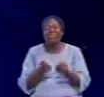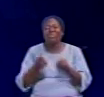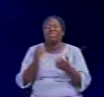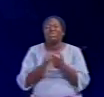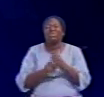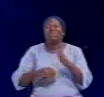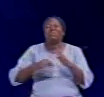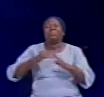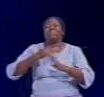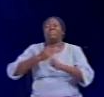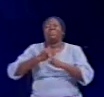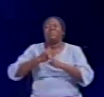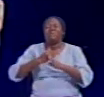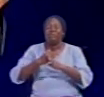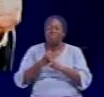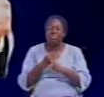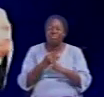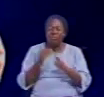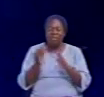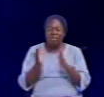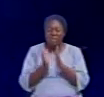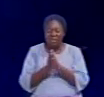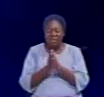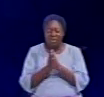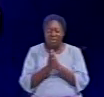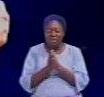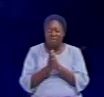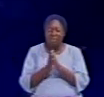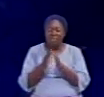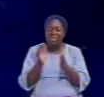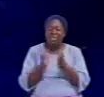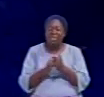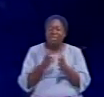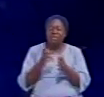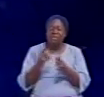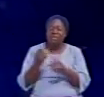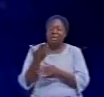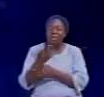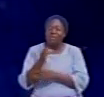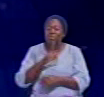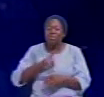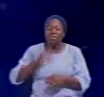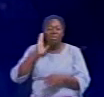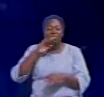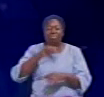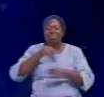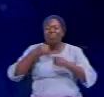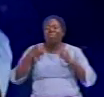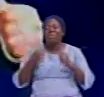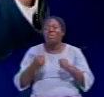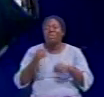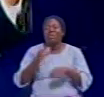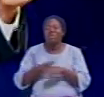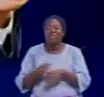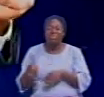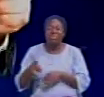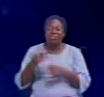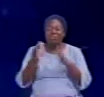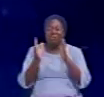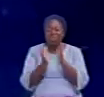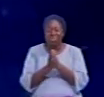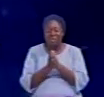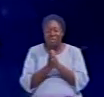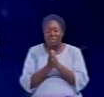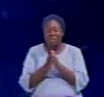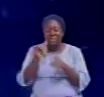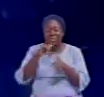and weapon of war. Let's just pray that the hand of the Lord will be mighty upon him. In